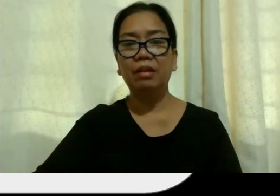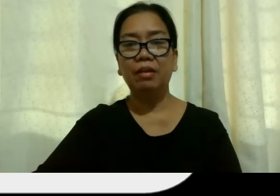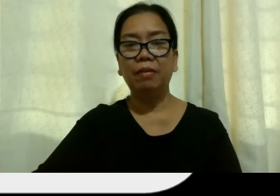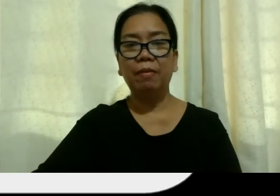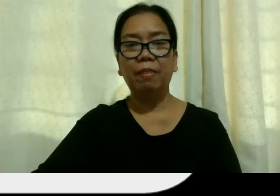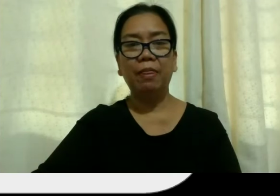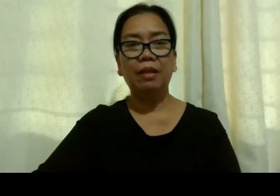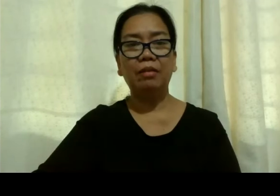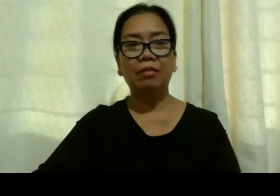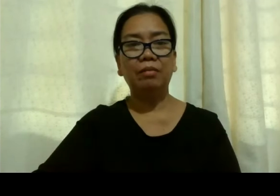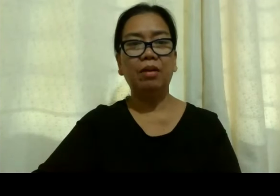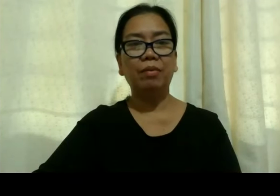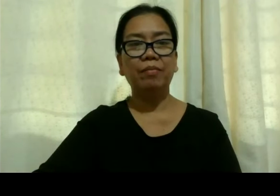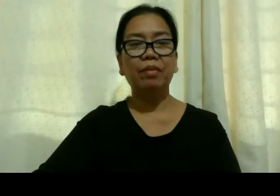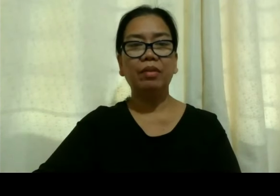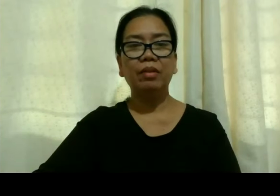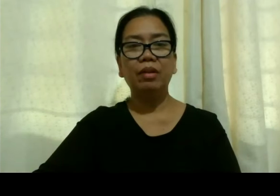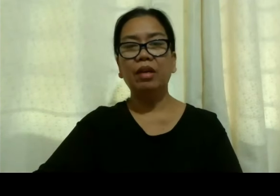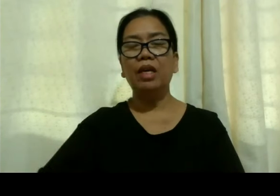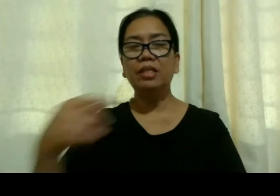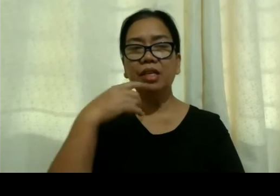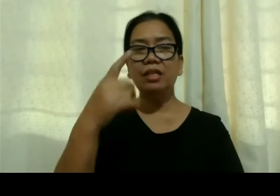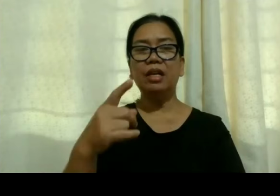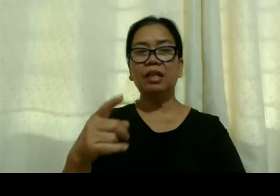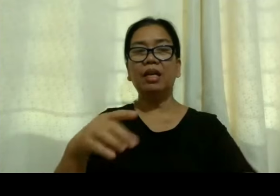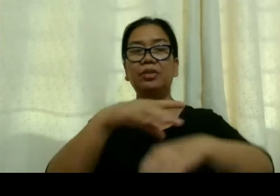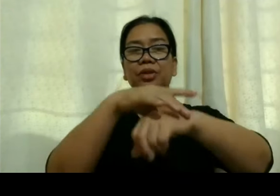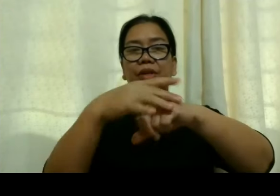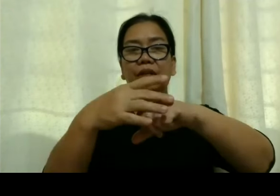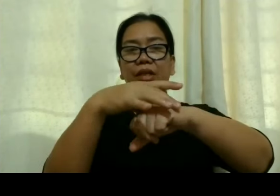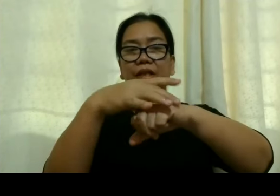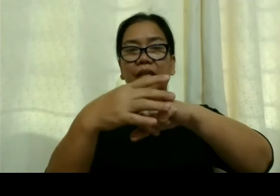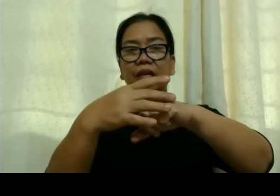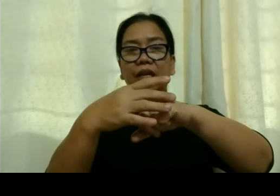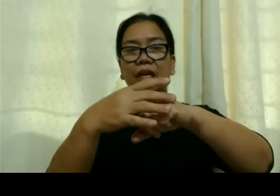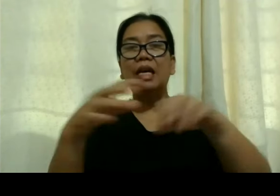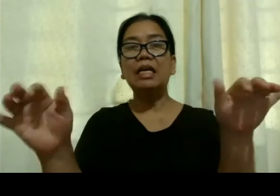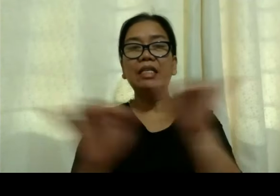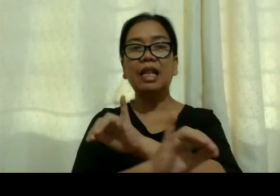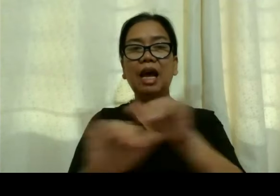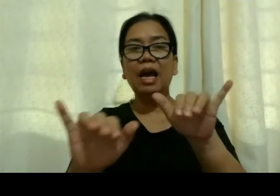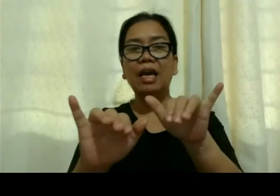that. Now, it says that the earth